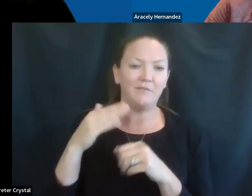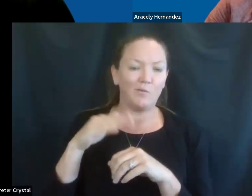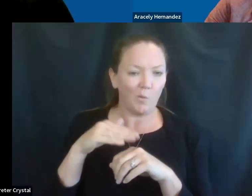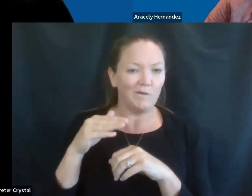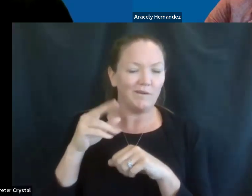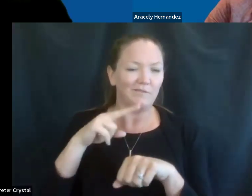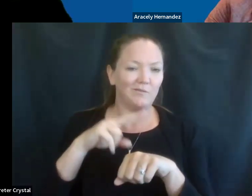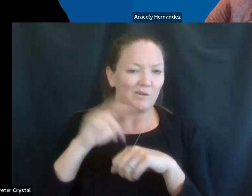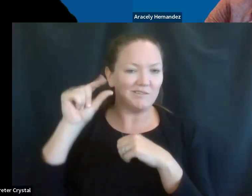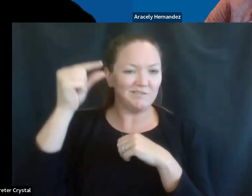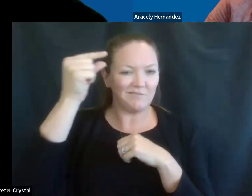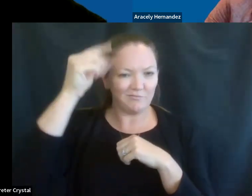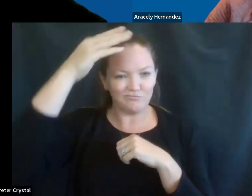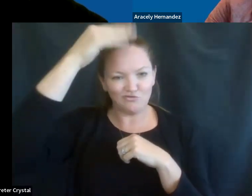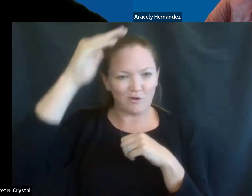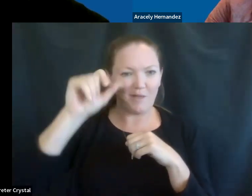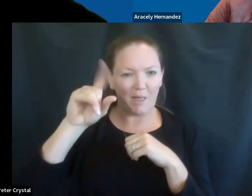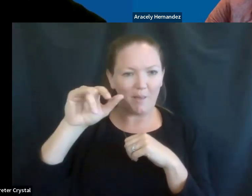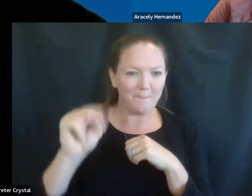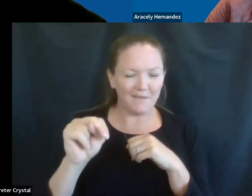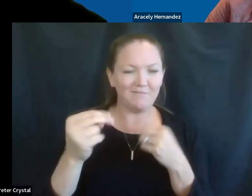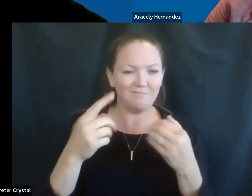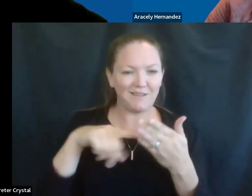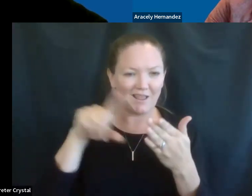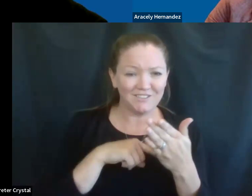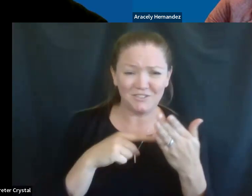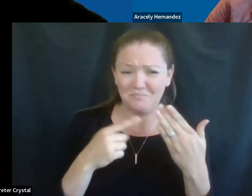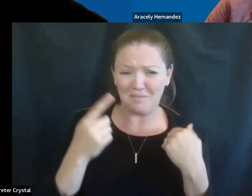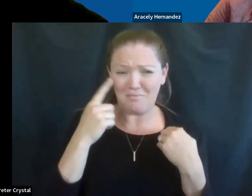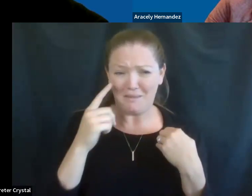any sign of life whatsoever in having any of that come back?